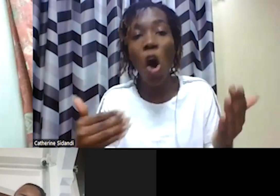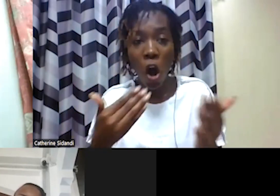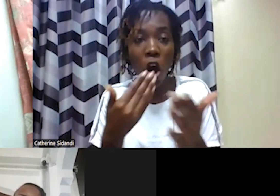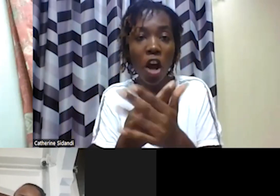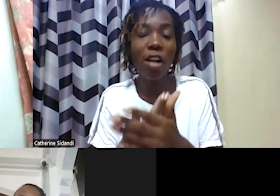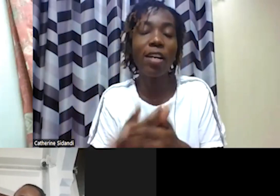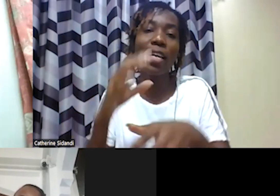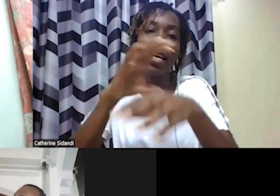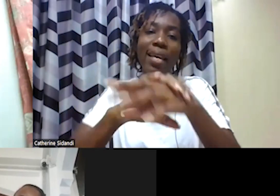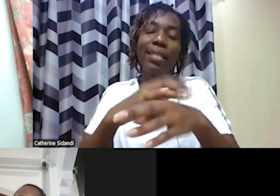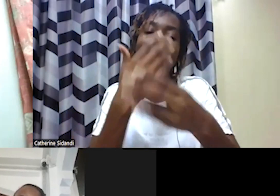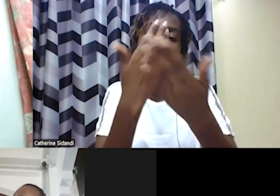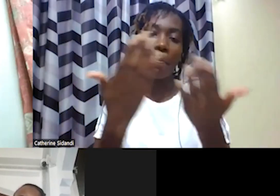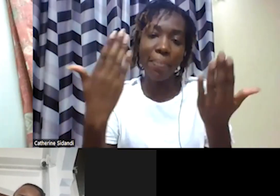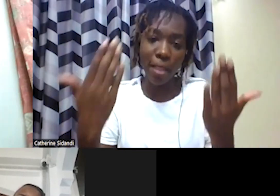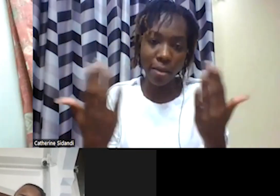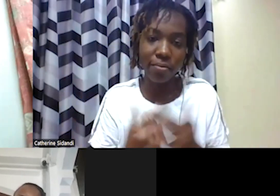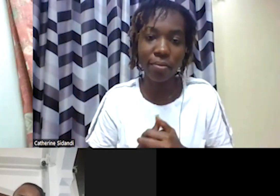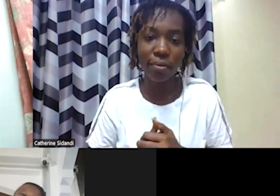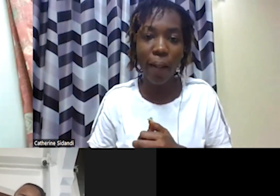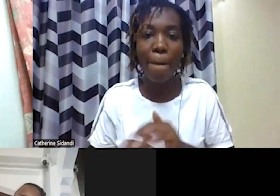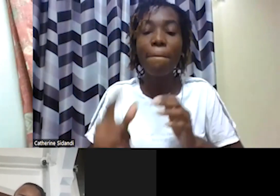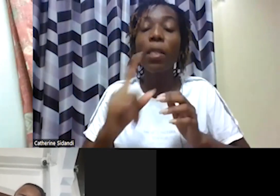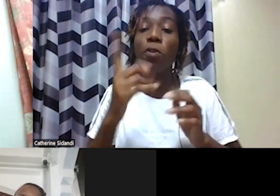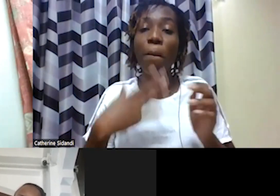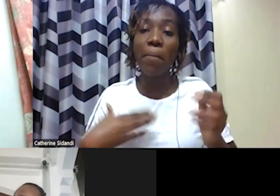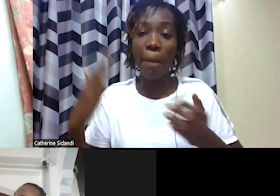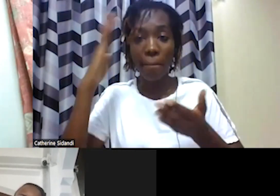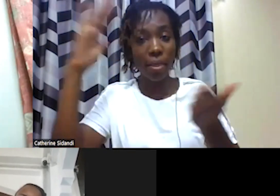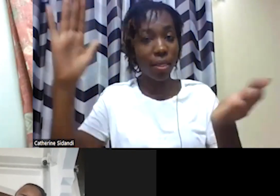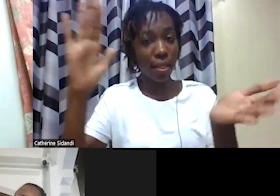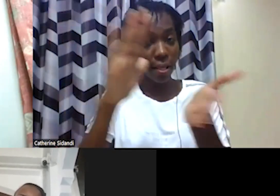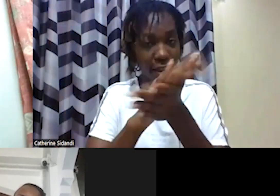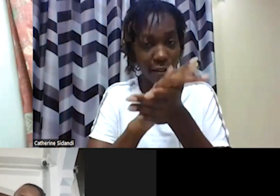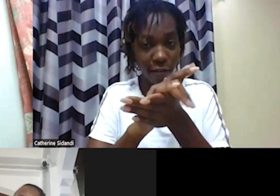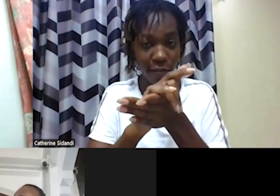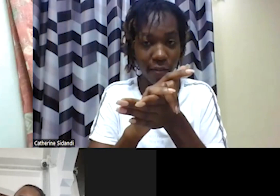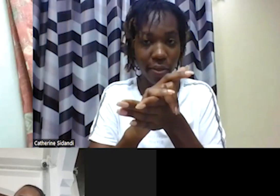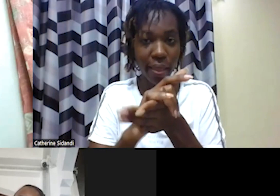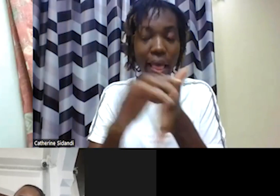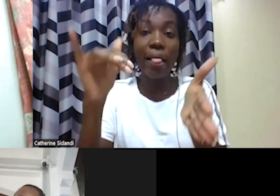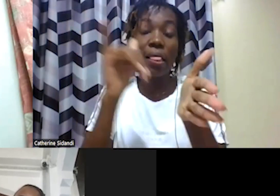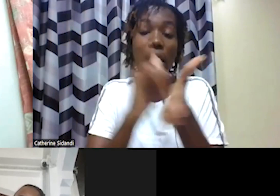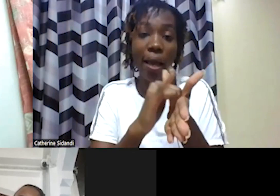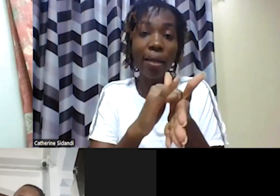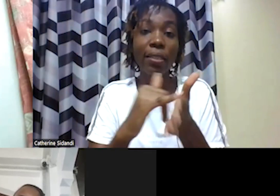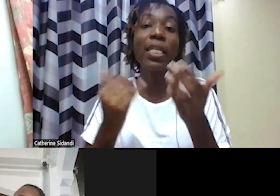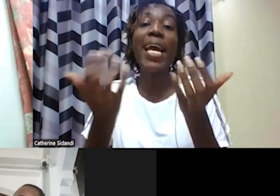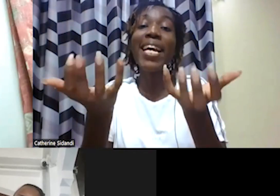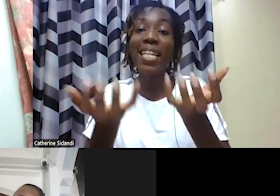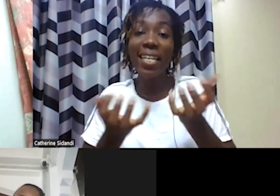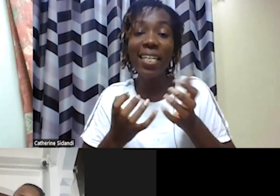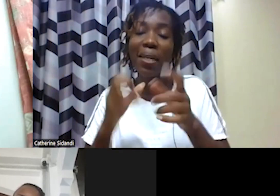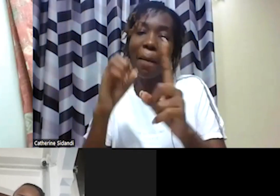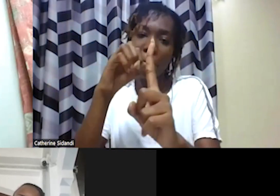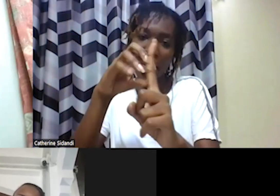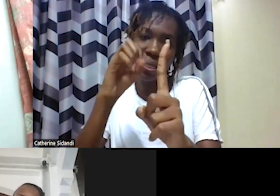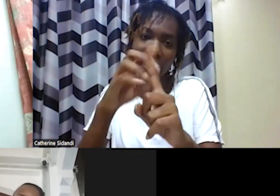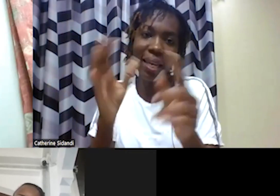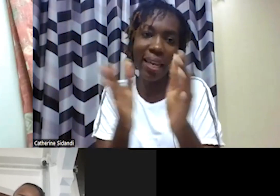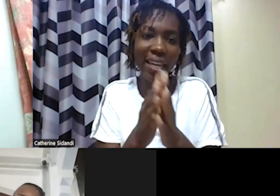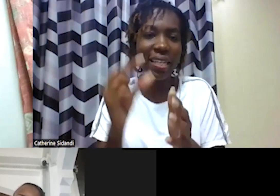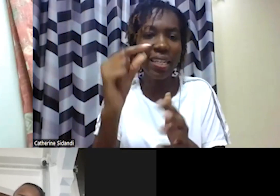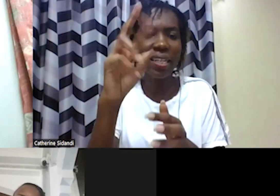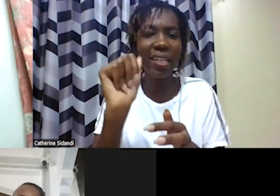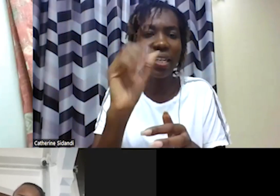has gotten something. So I believe that we need to mentor and grace the space that you